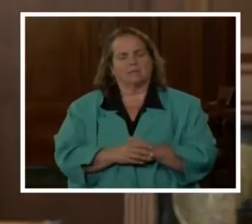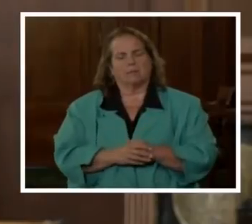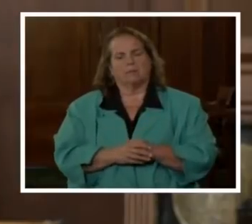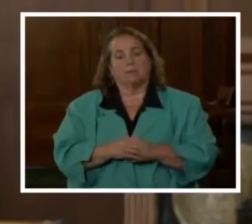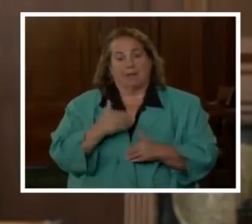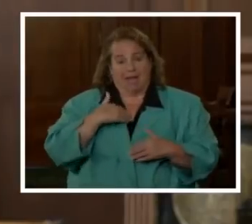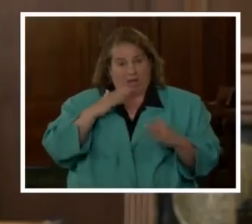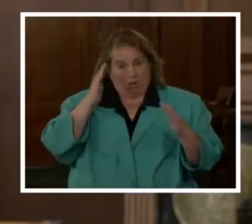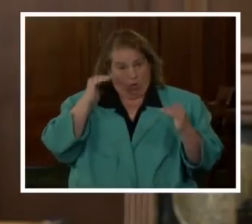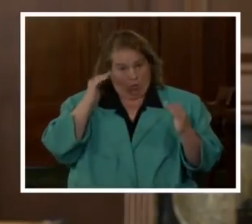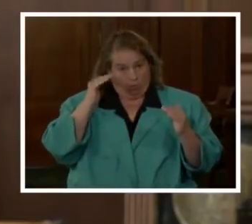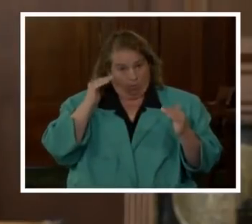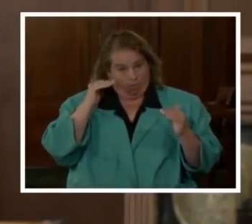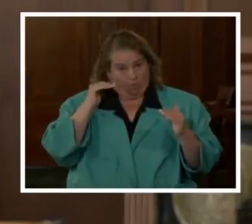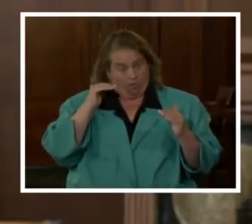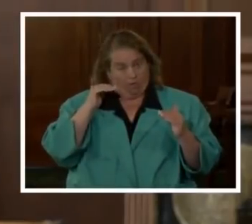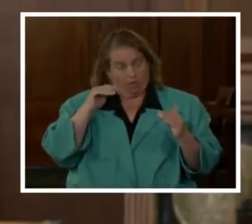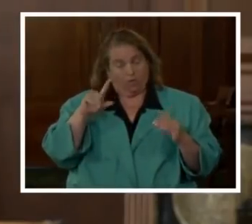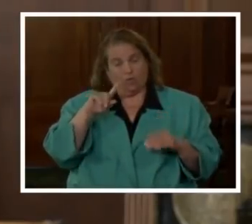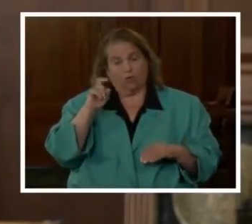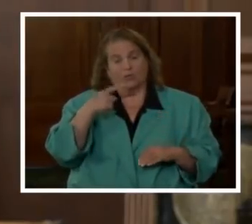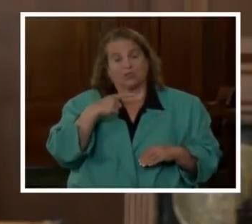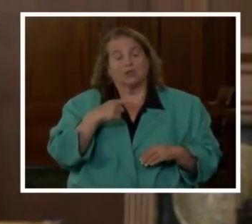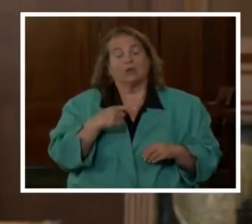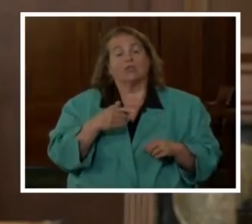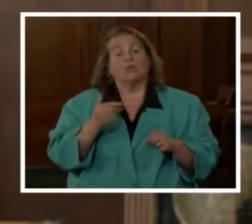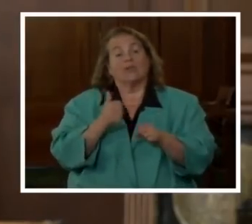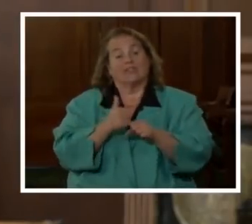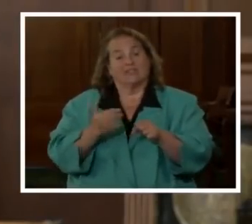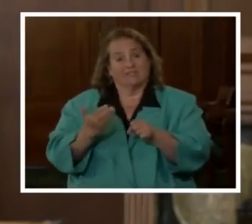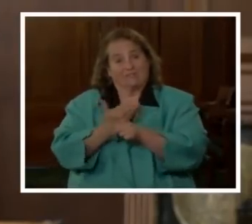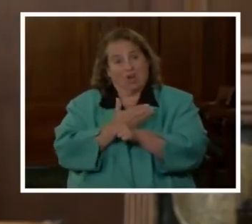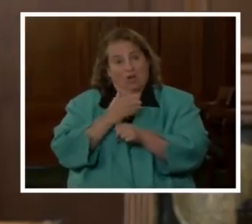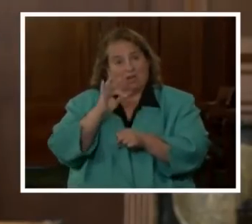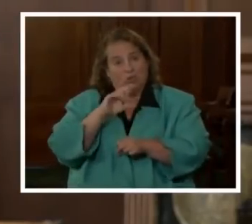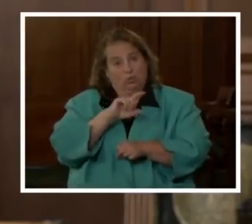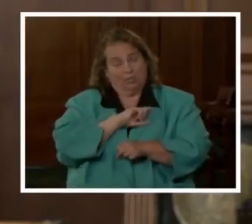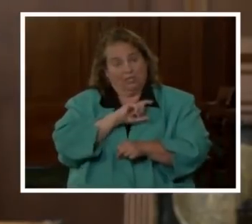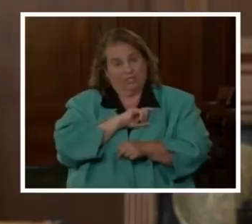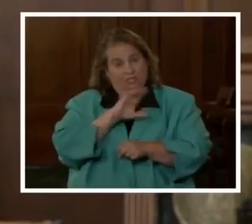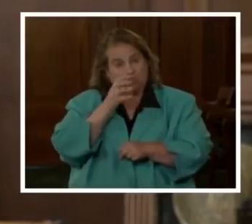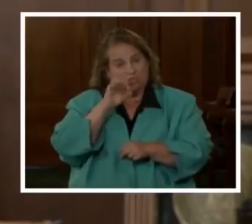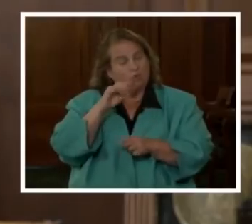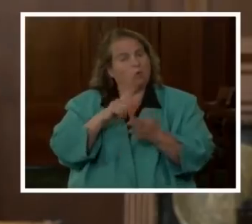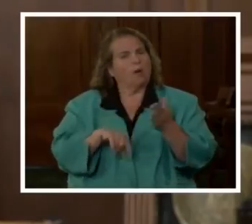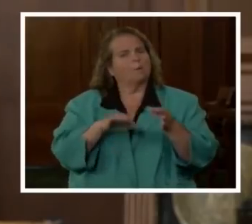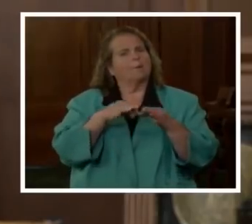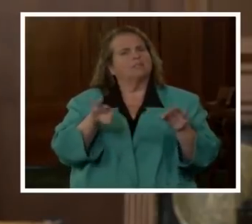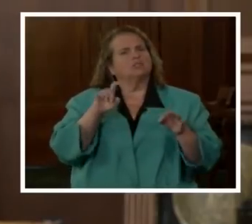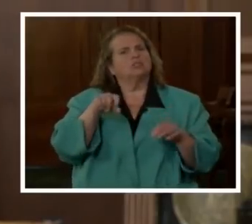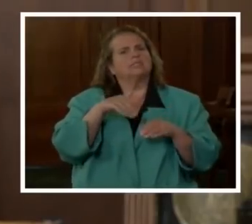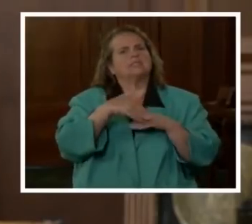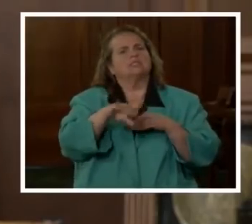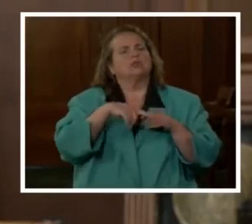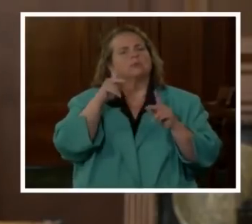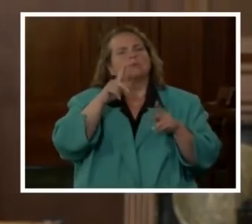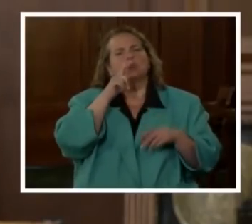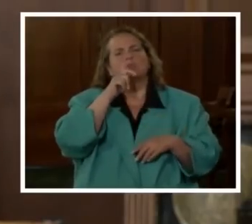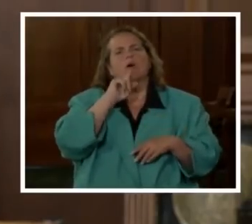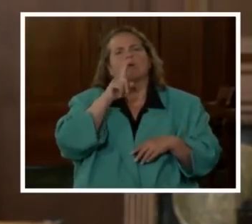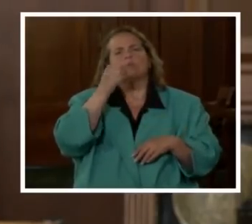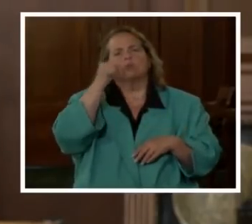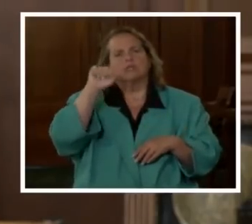Well, my hope, that question was the firing of the police chief. What message should it send to people who are protesting tonight? My